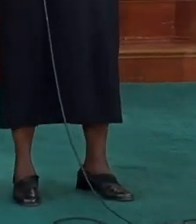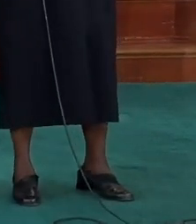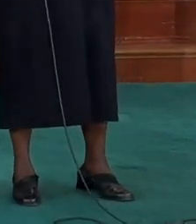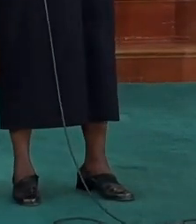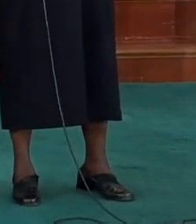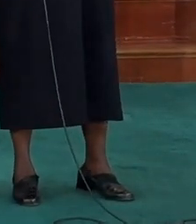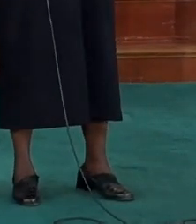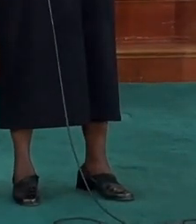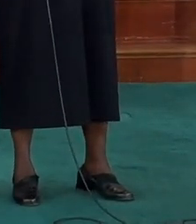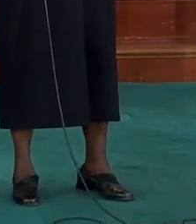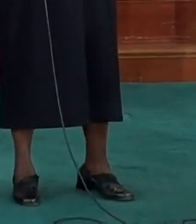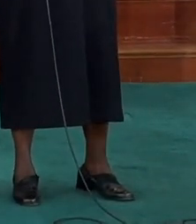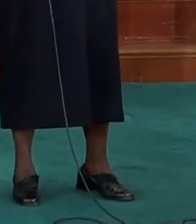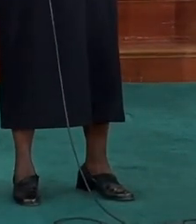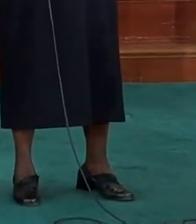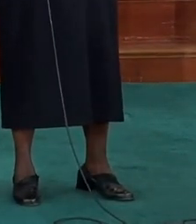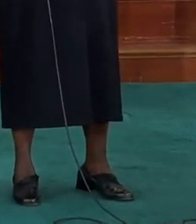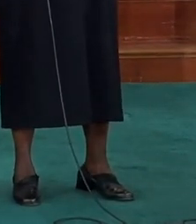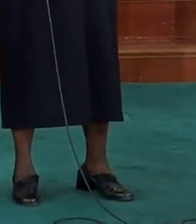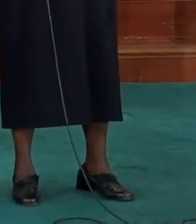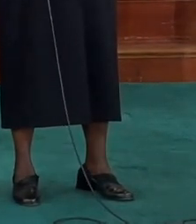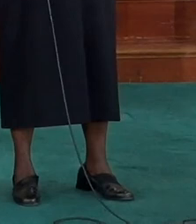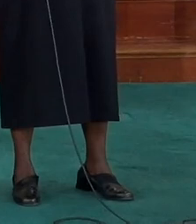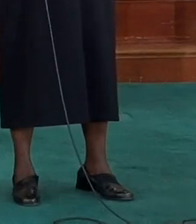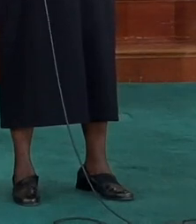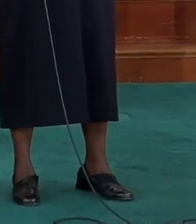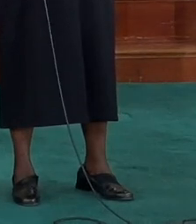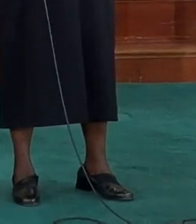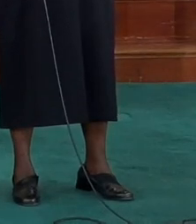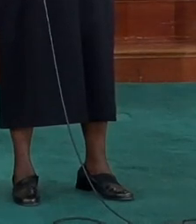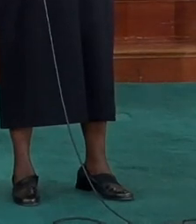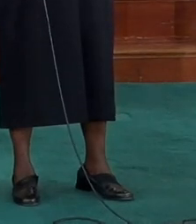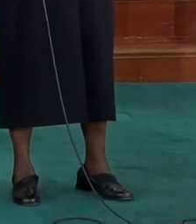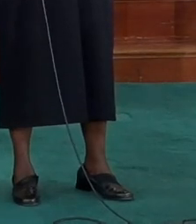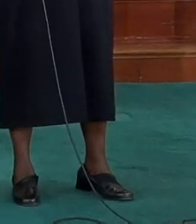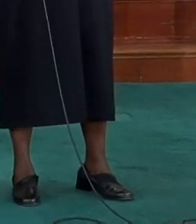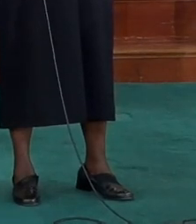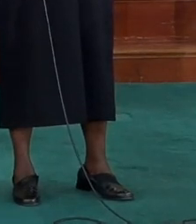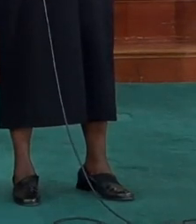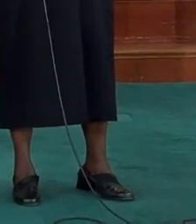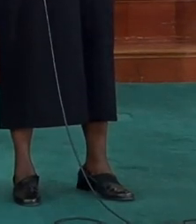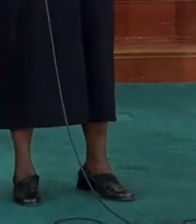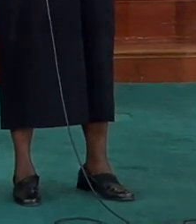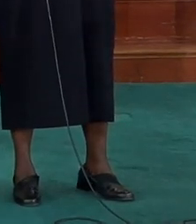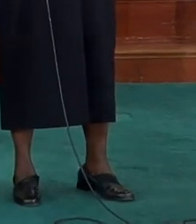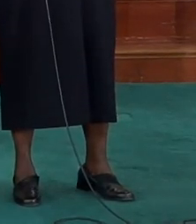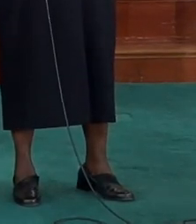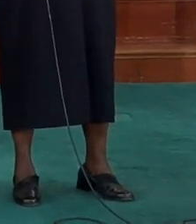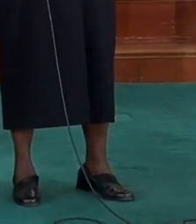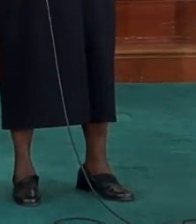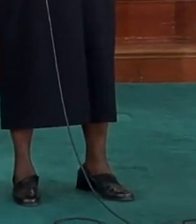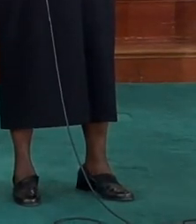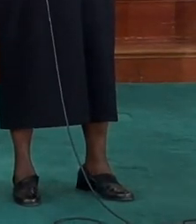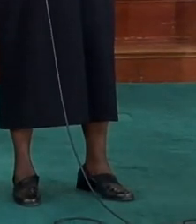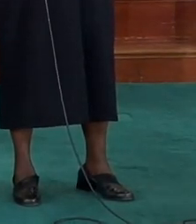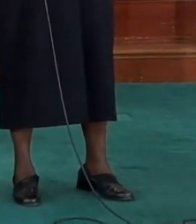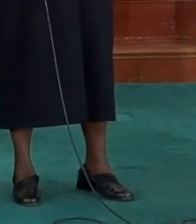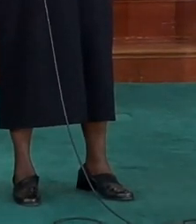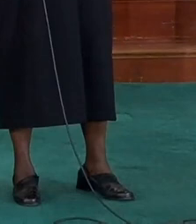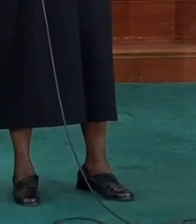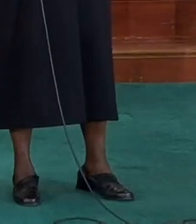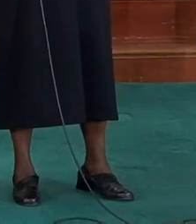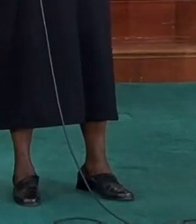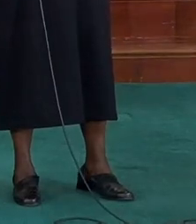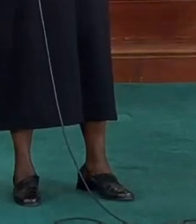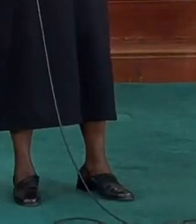yet, give me your hand, not yet baptized. Take your child and walk with them and come. Walk with them and come.